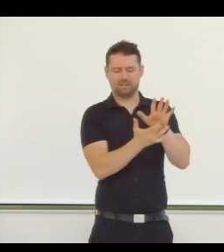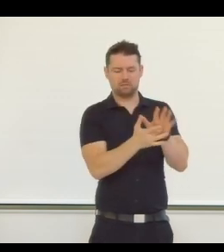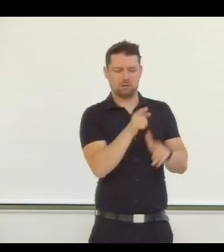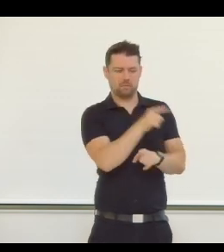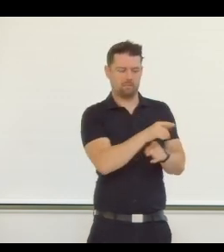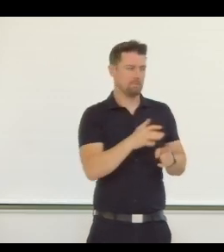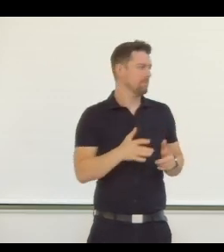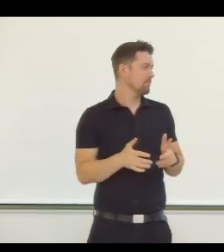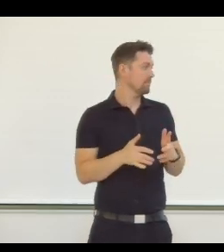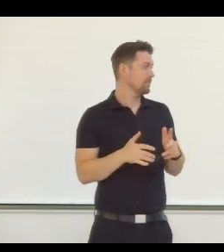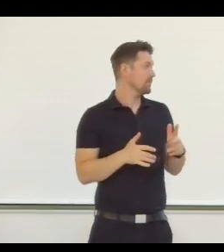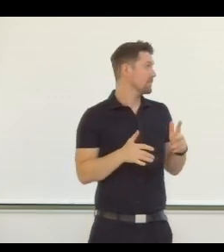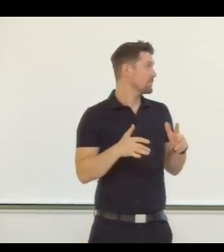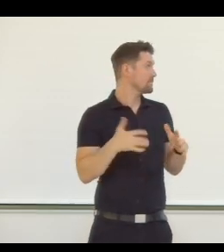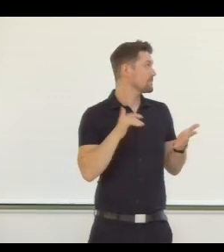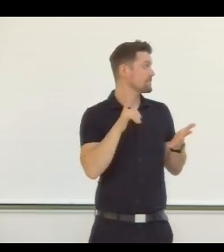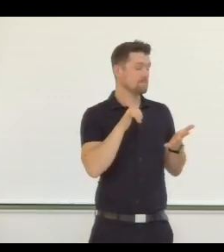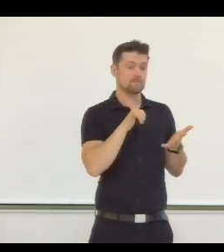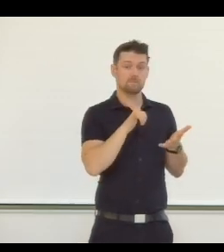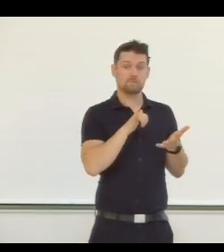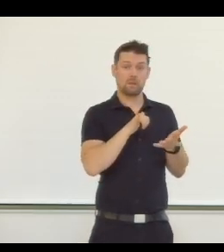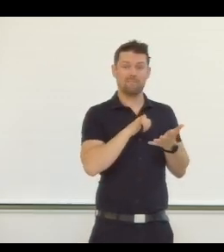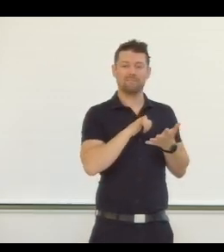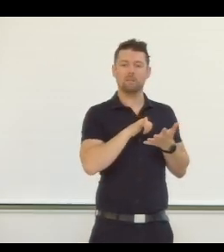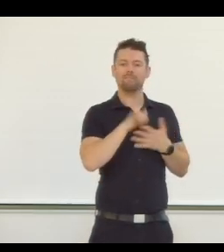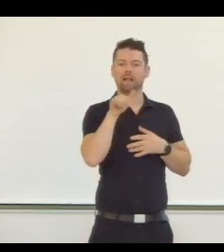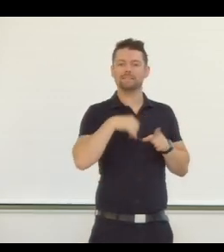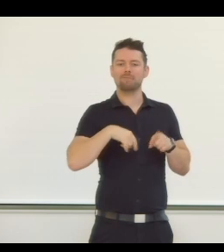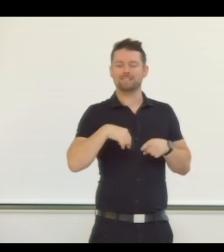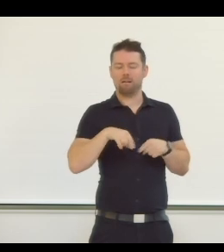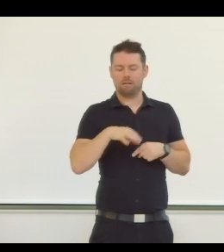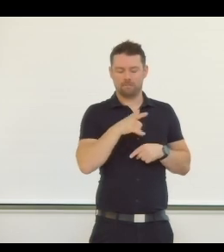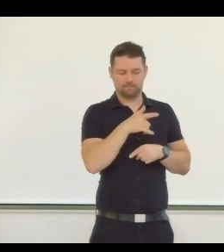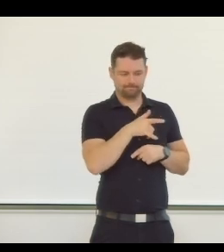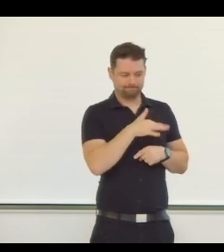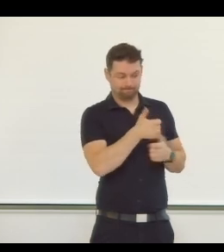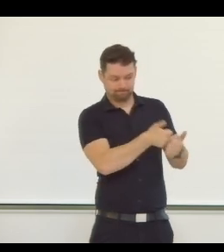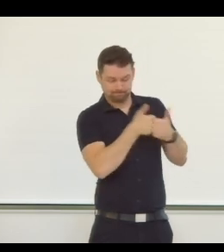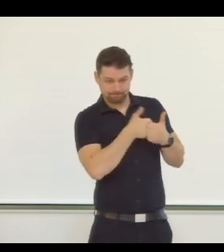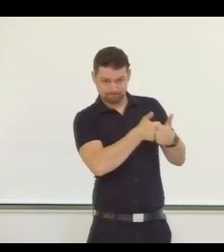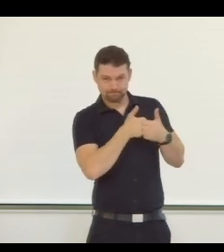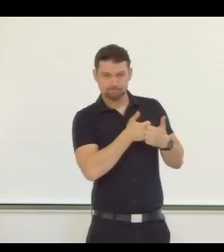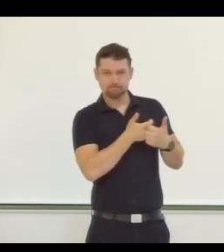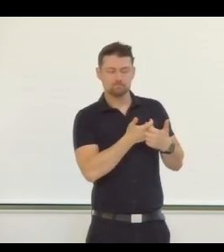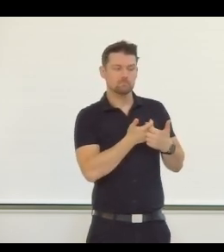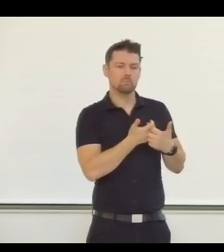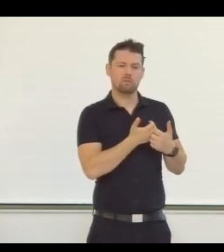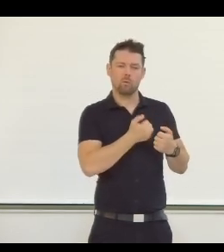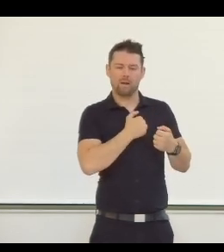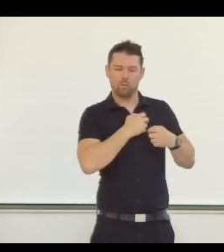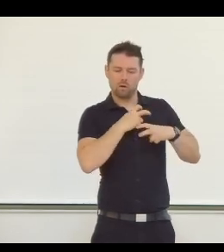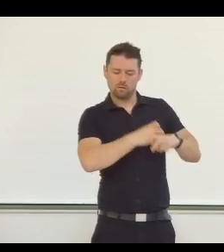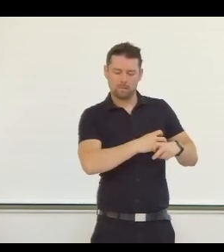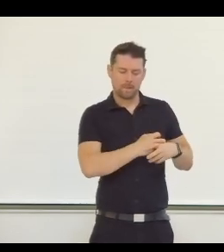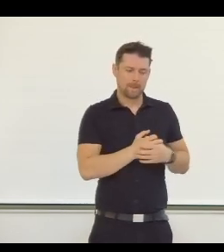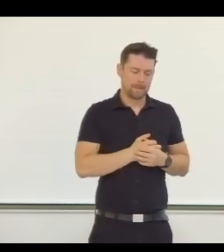a flight director who was supporting our were study participants. So they